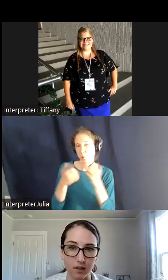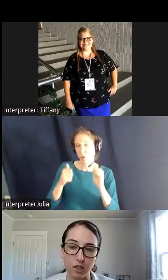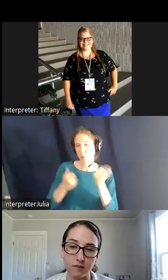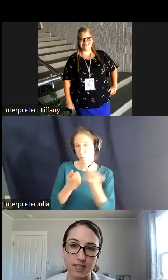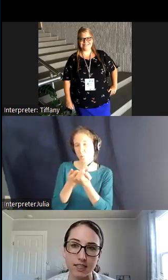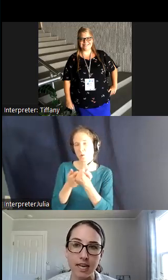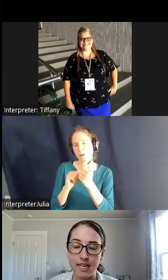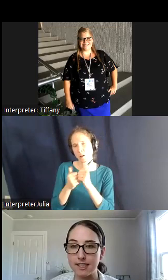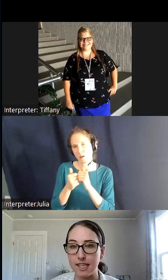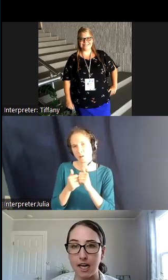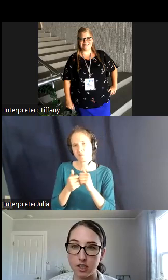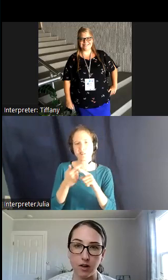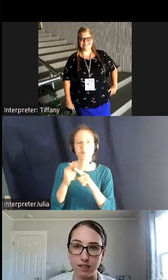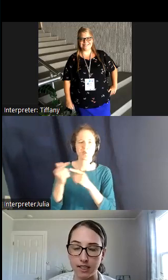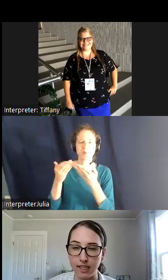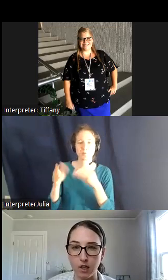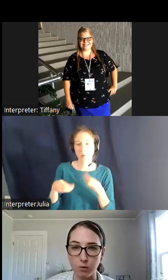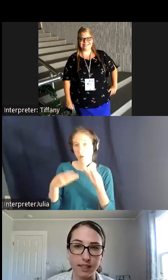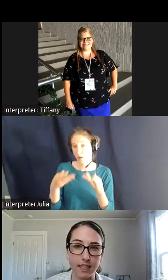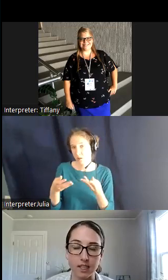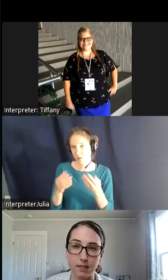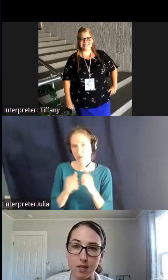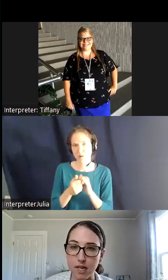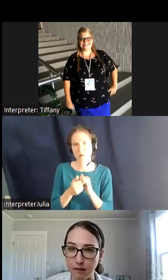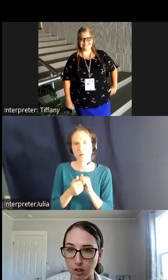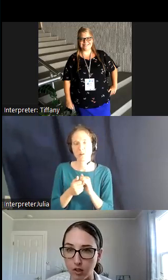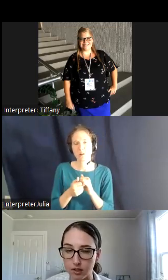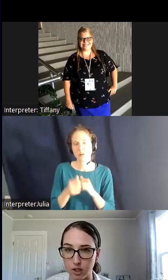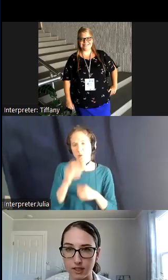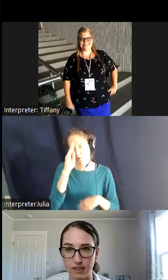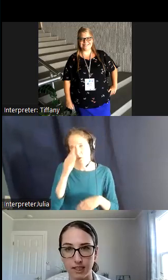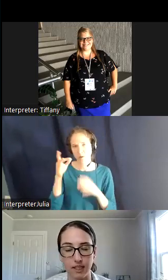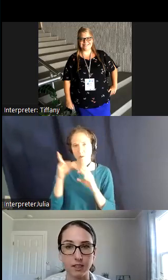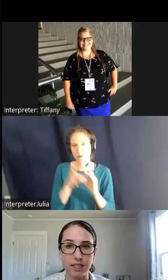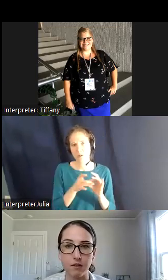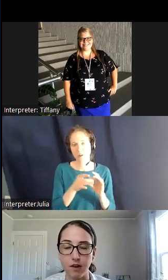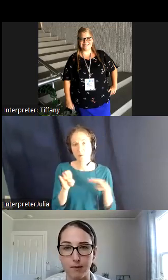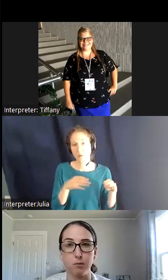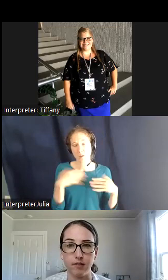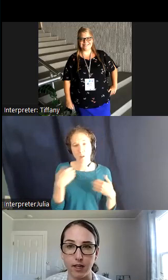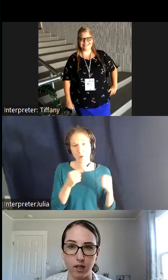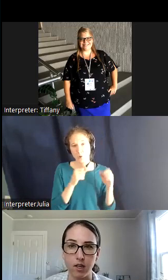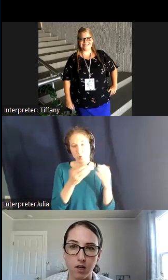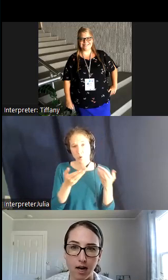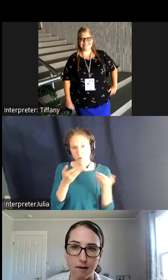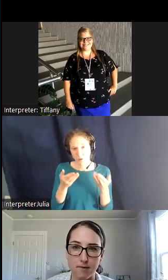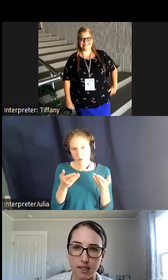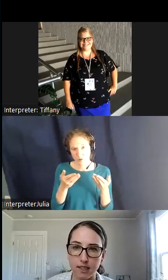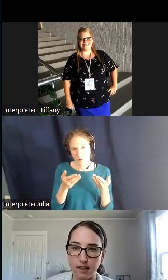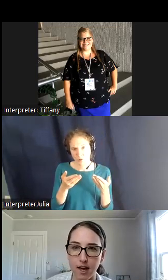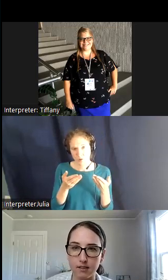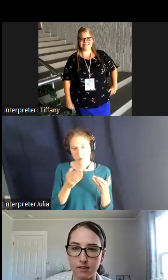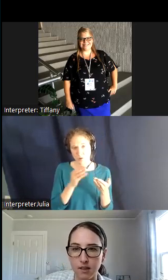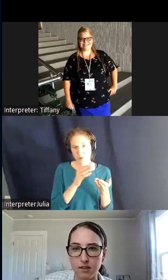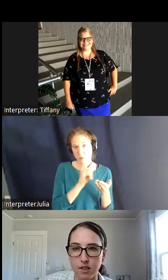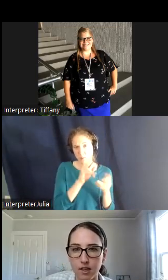them to other services? Is that actually directly related to some of the behavioral health services that they're receiving from that provider? Things